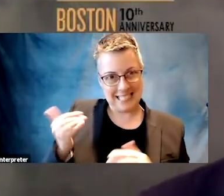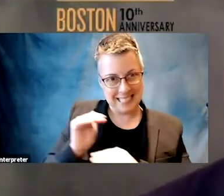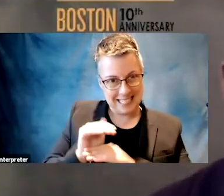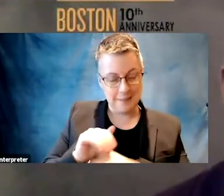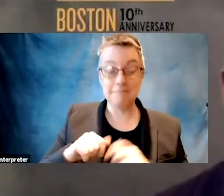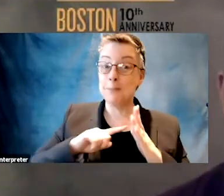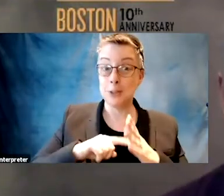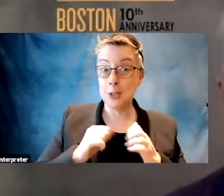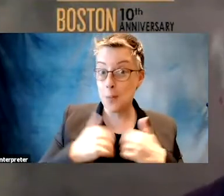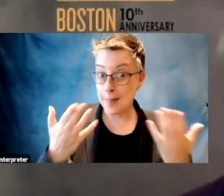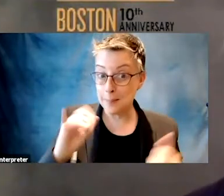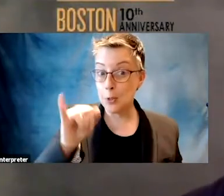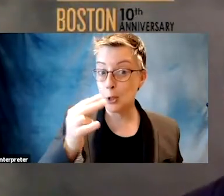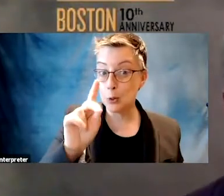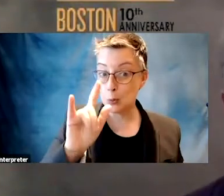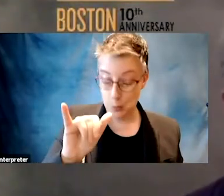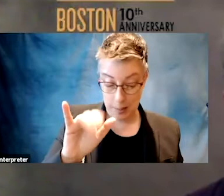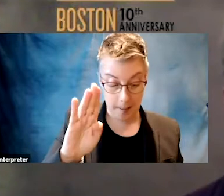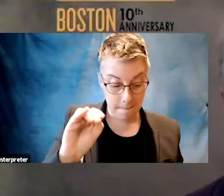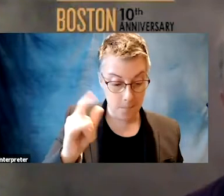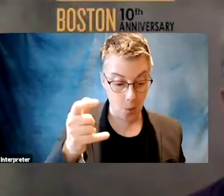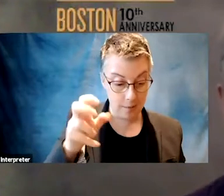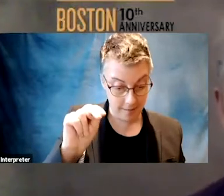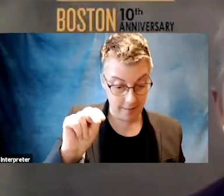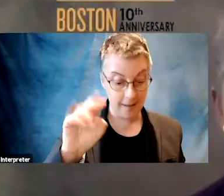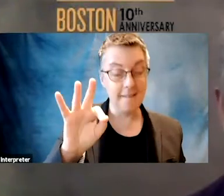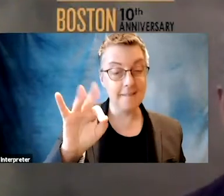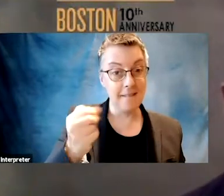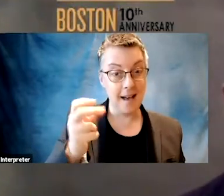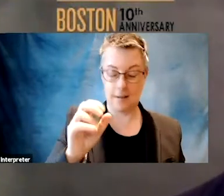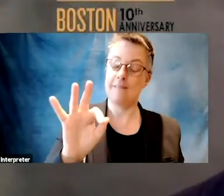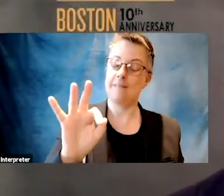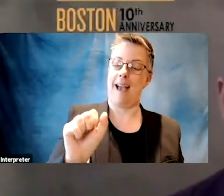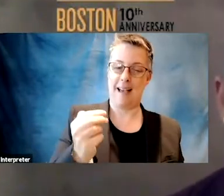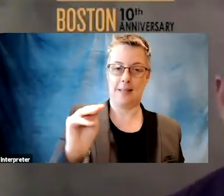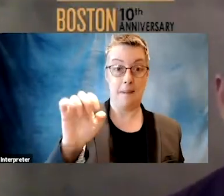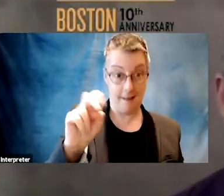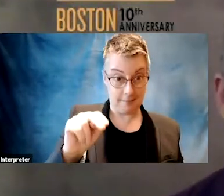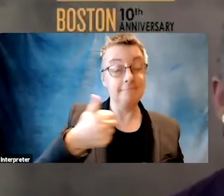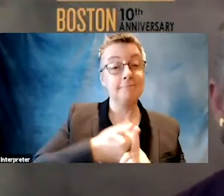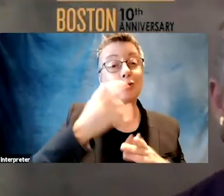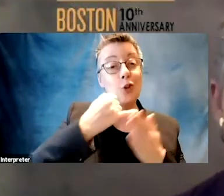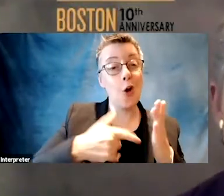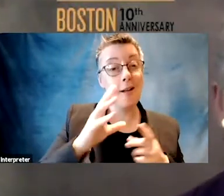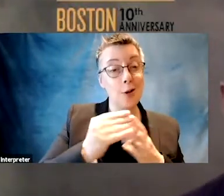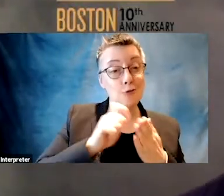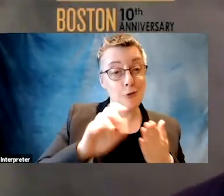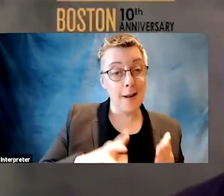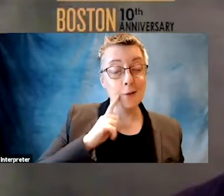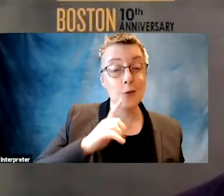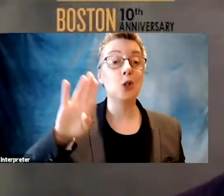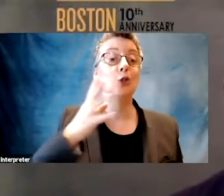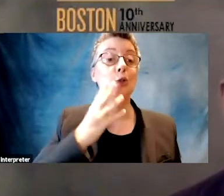let me start with Judy Bolton-Fassman, who is the arts and culture writer for Jewish Boston, where she covers books, films,